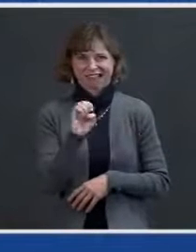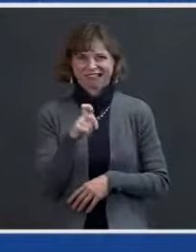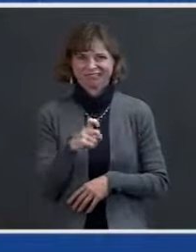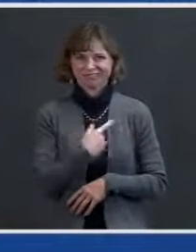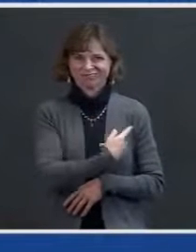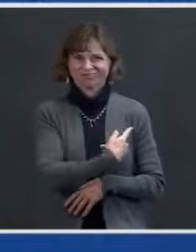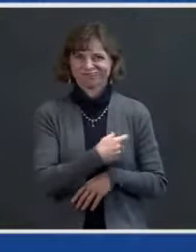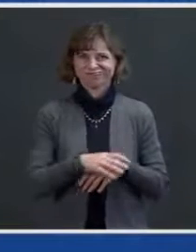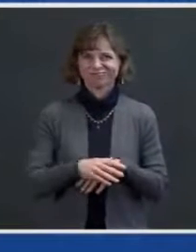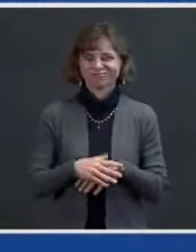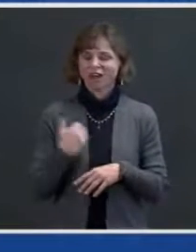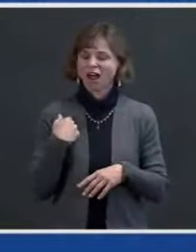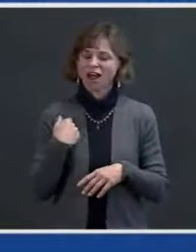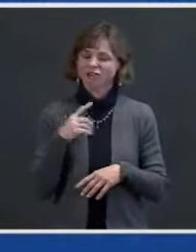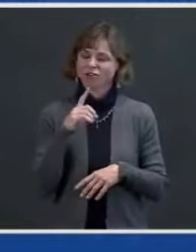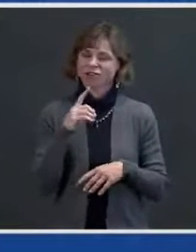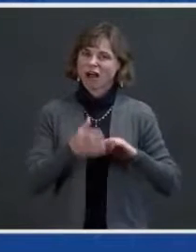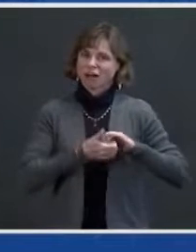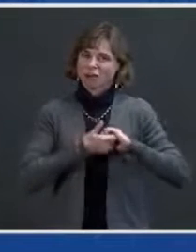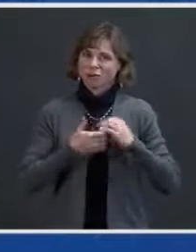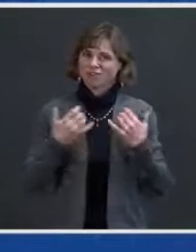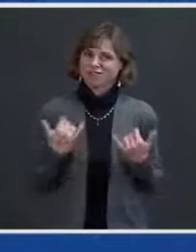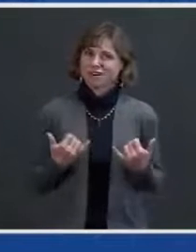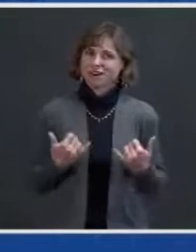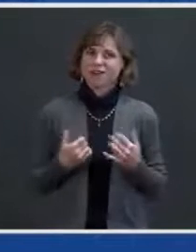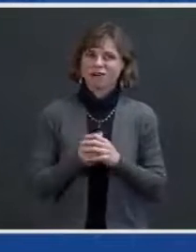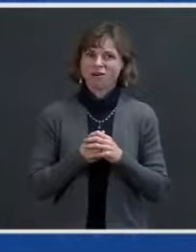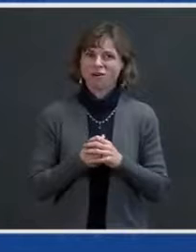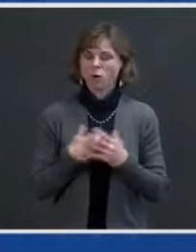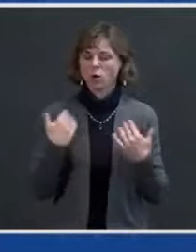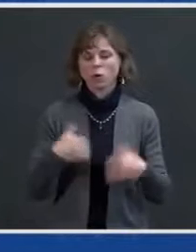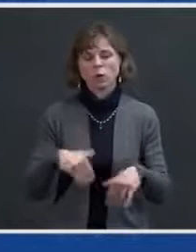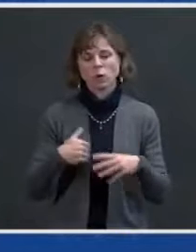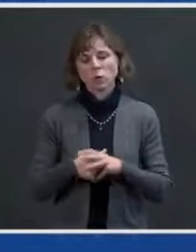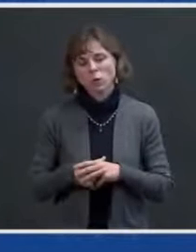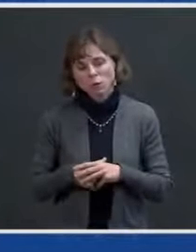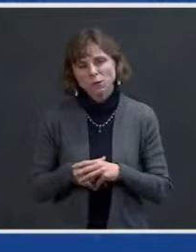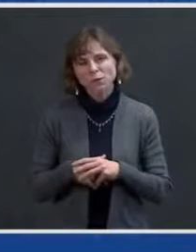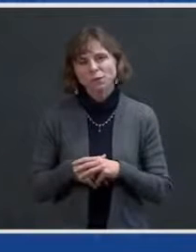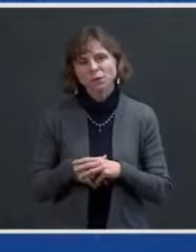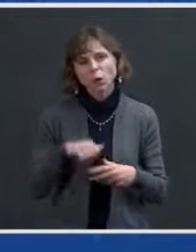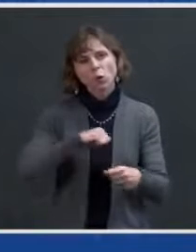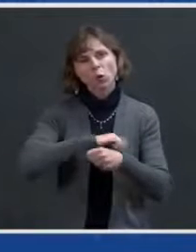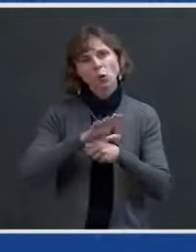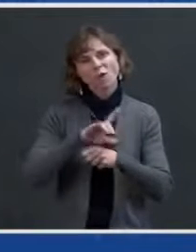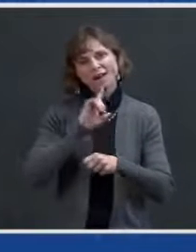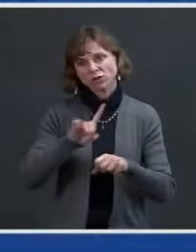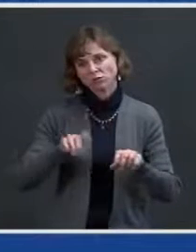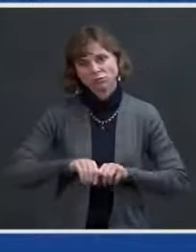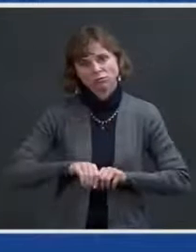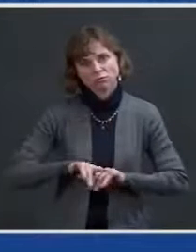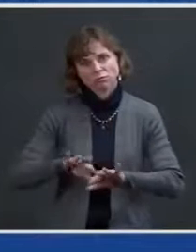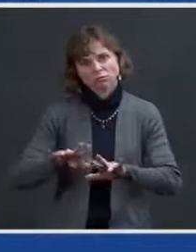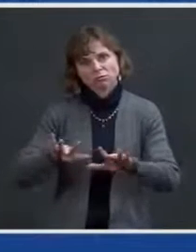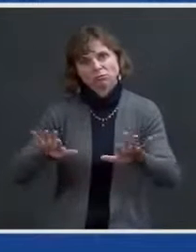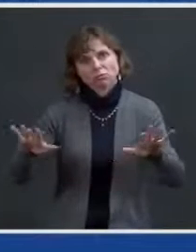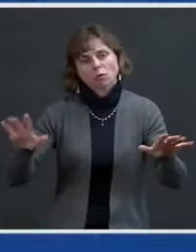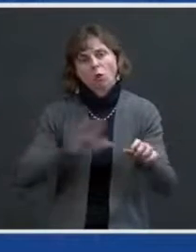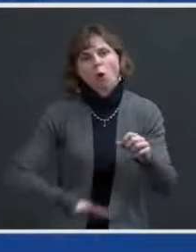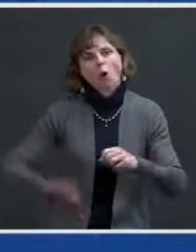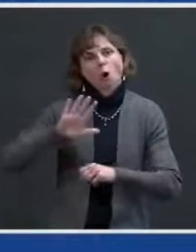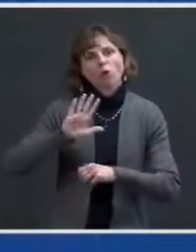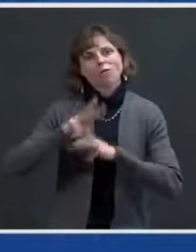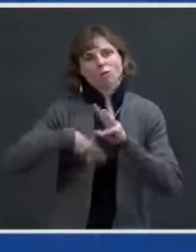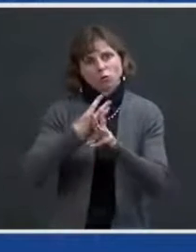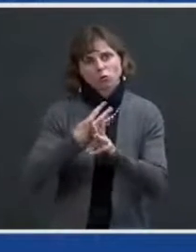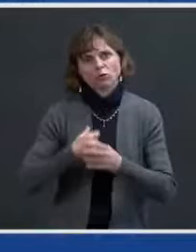historic collaboration. The COVID-19 pandemic has affected all areas of our global